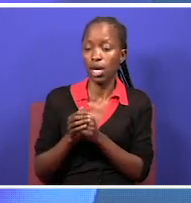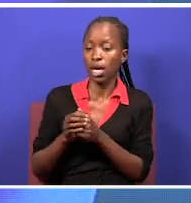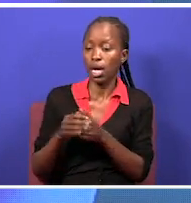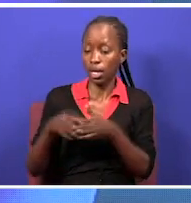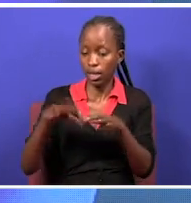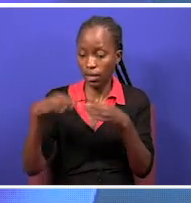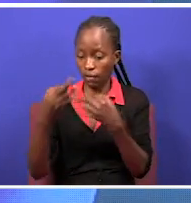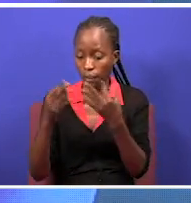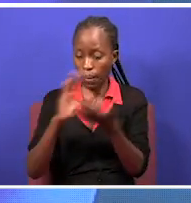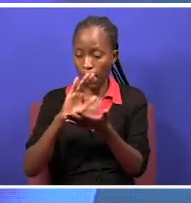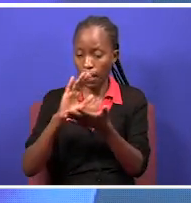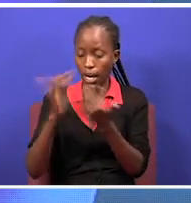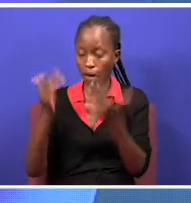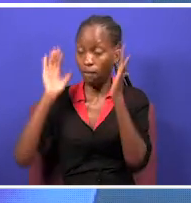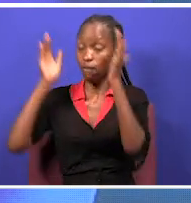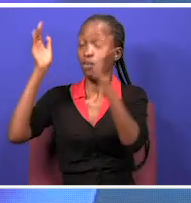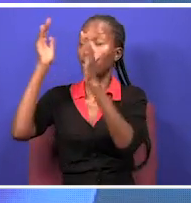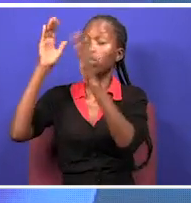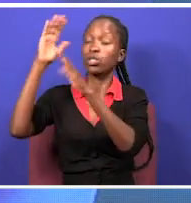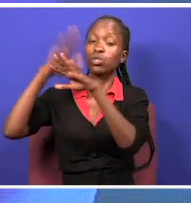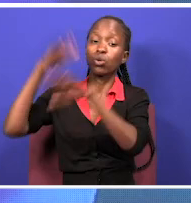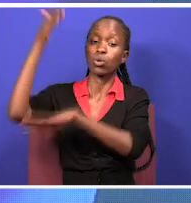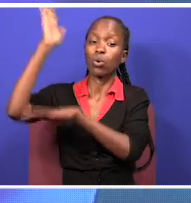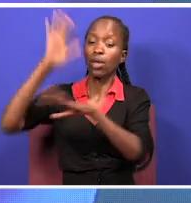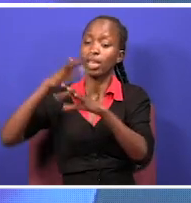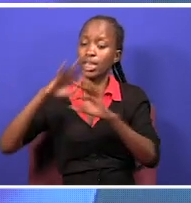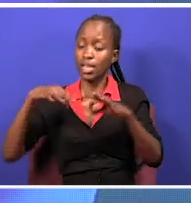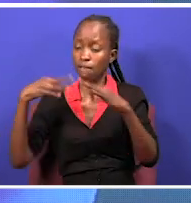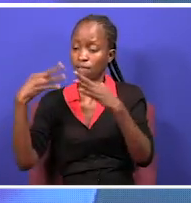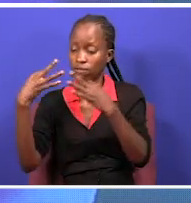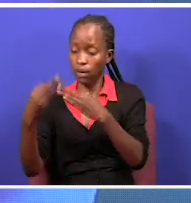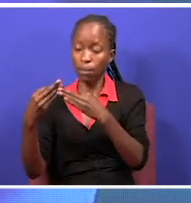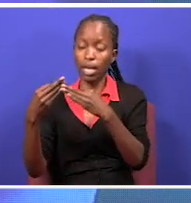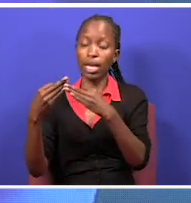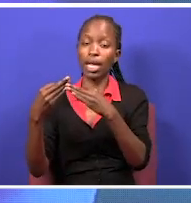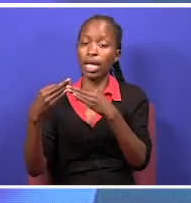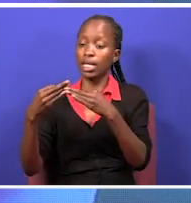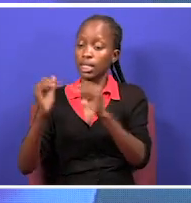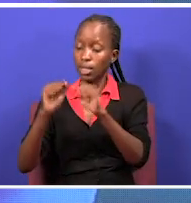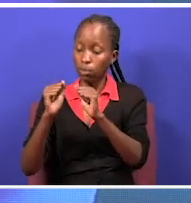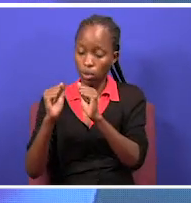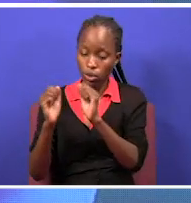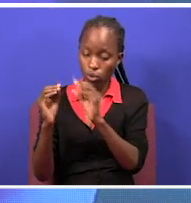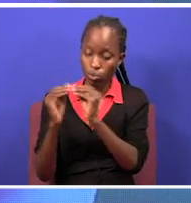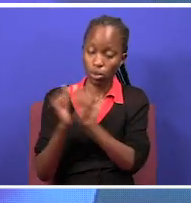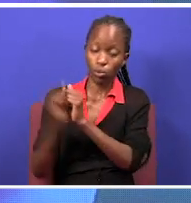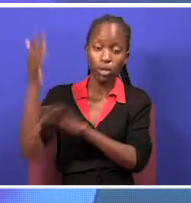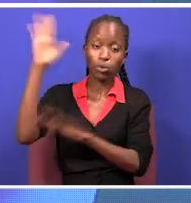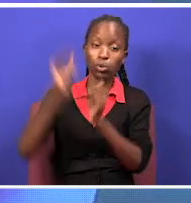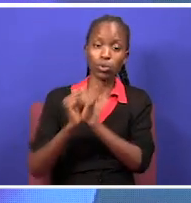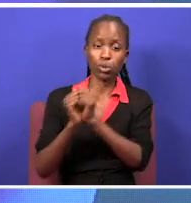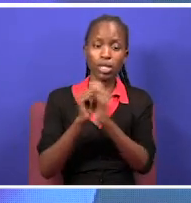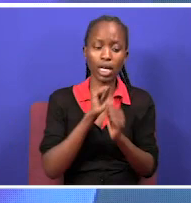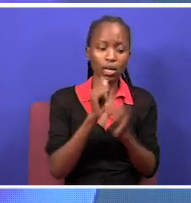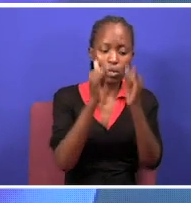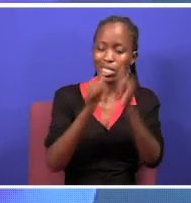God-centered family. The family gets to encounter God together. As opposed to each